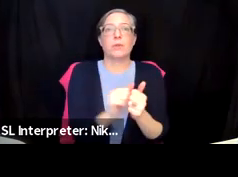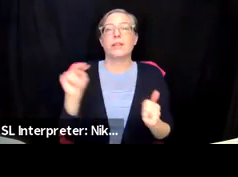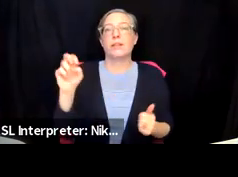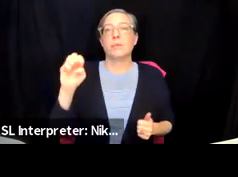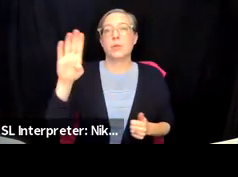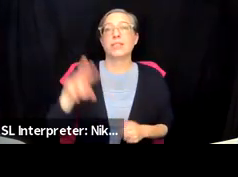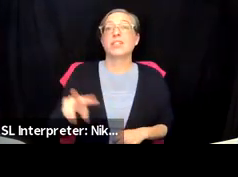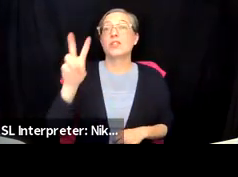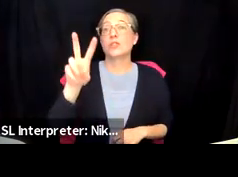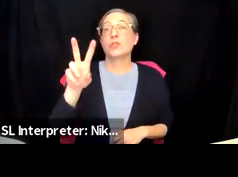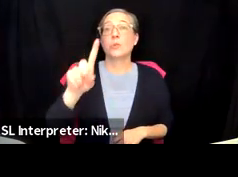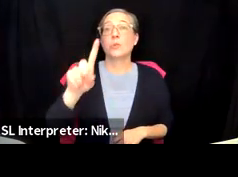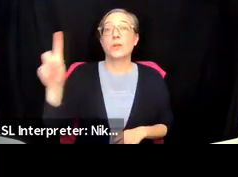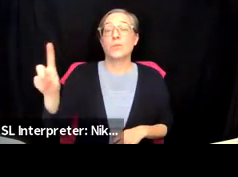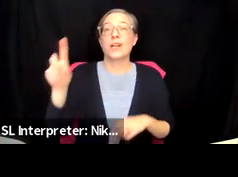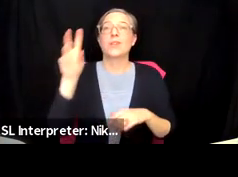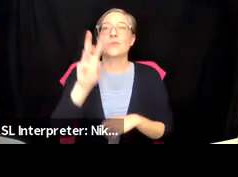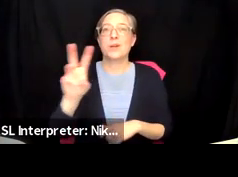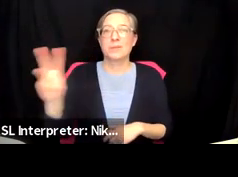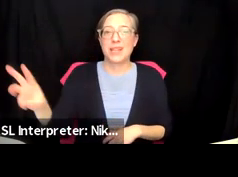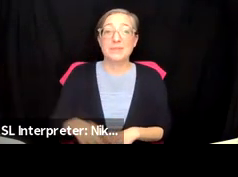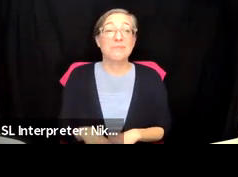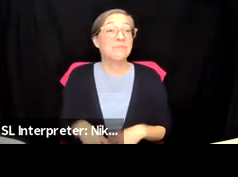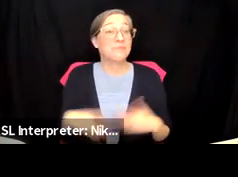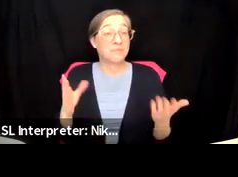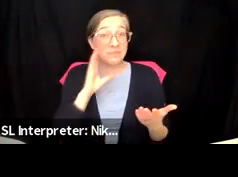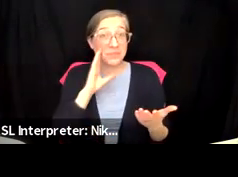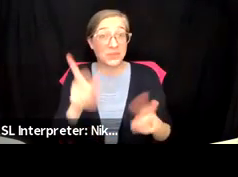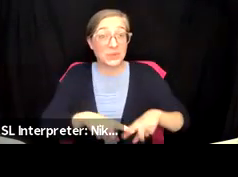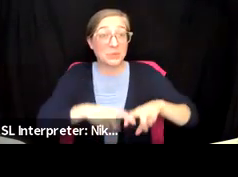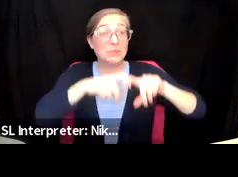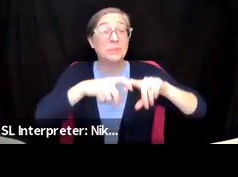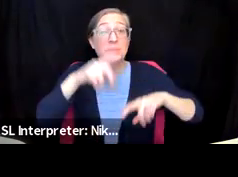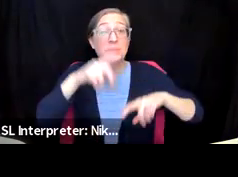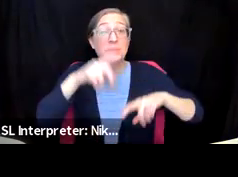Okay, stopping there for some questions.